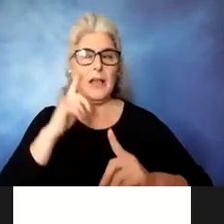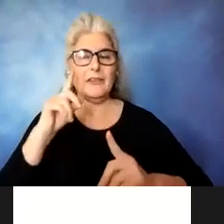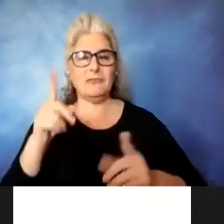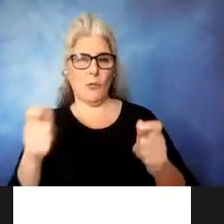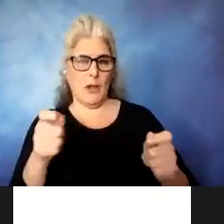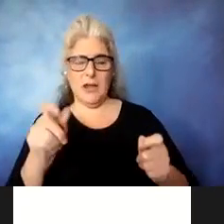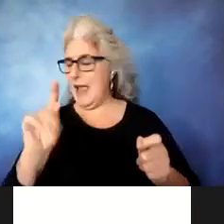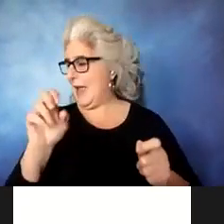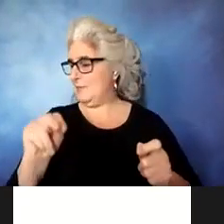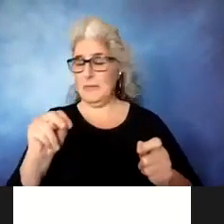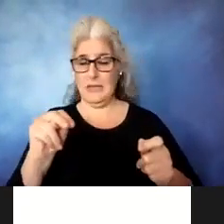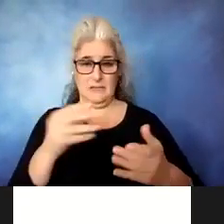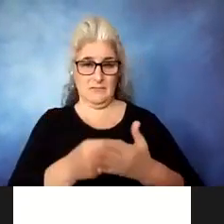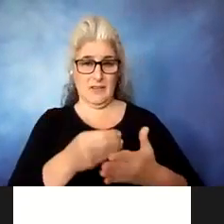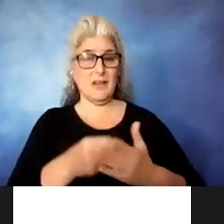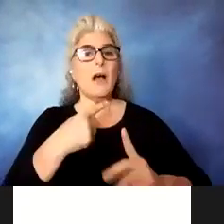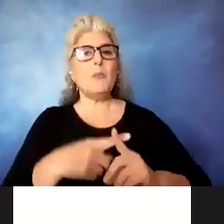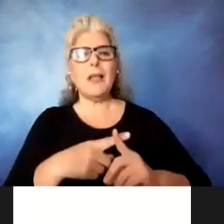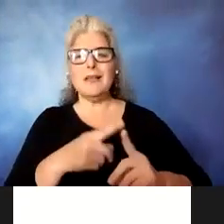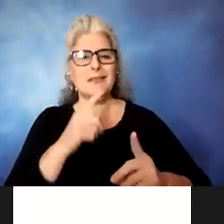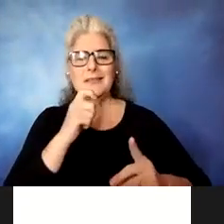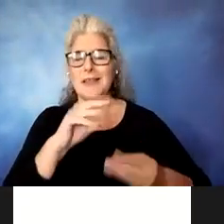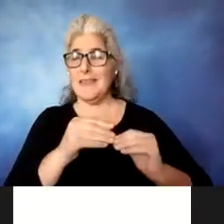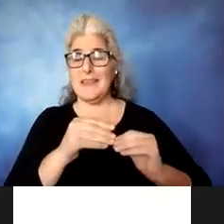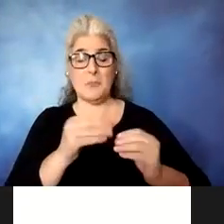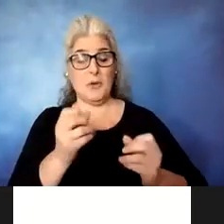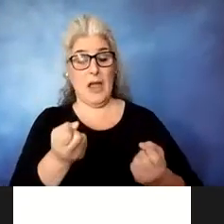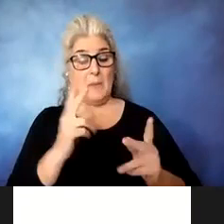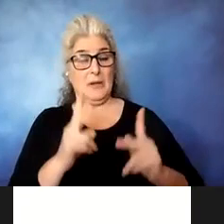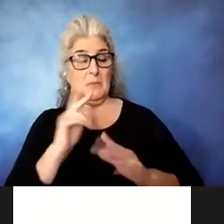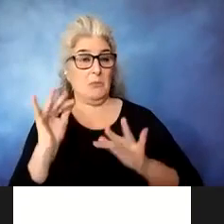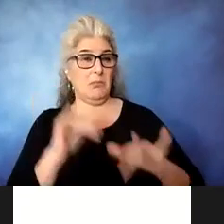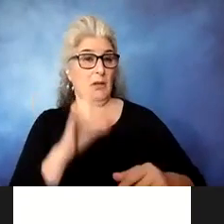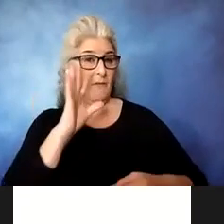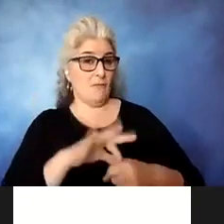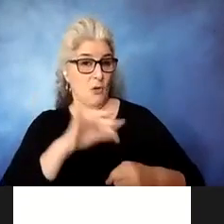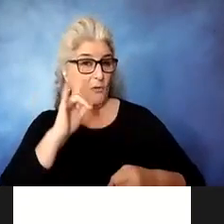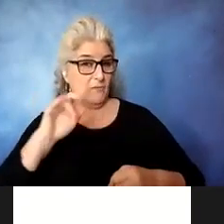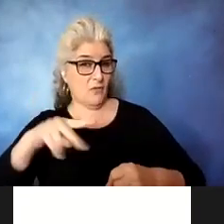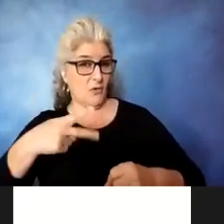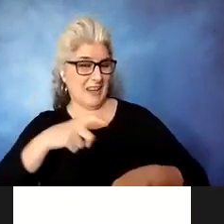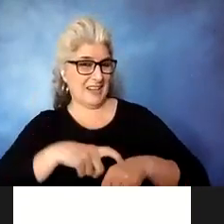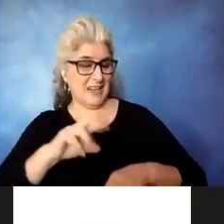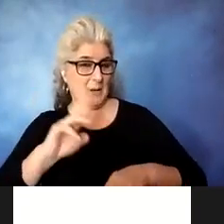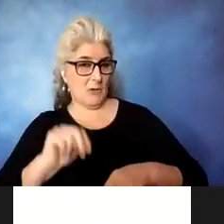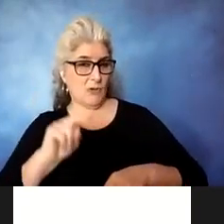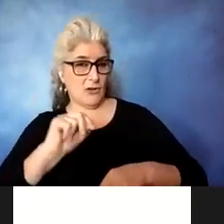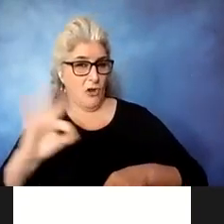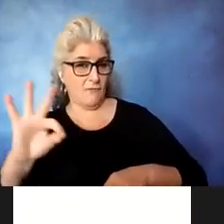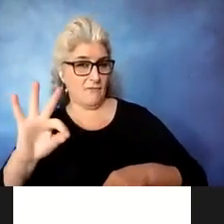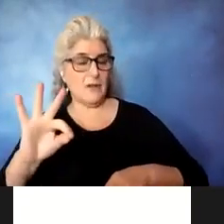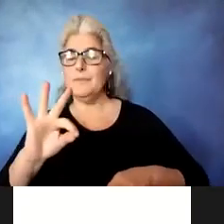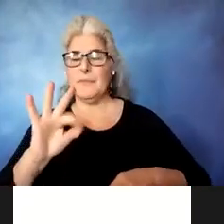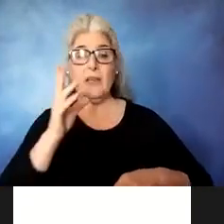they also have low turnout. So the public advocate runoff in 2013, the turnout was 61% less than